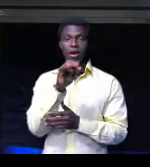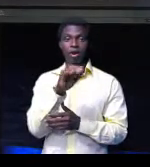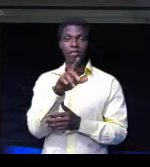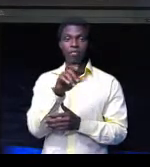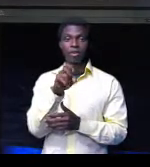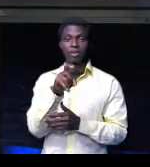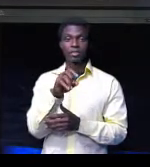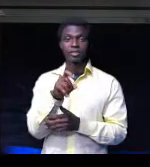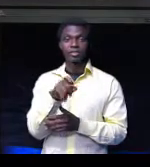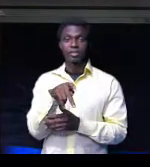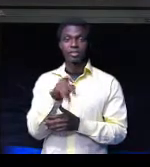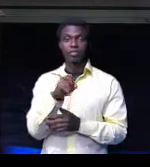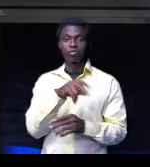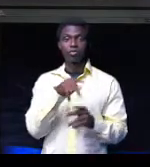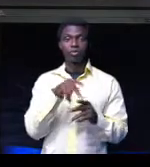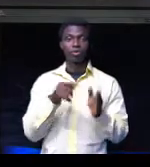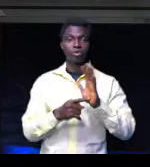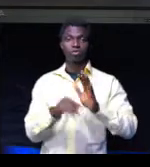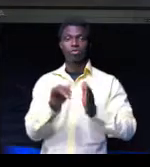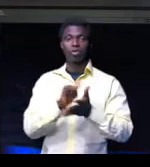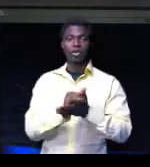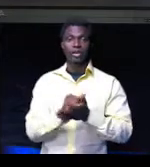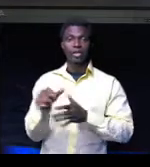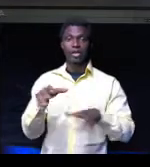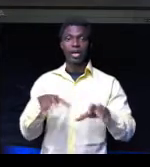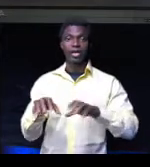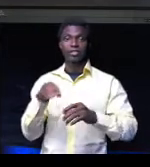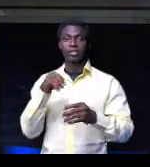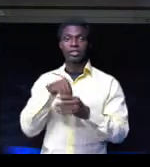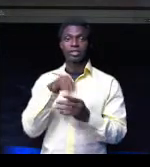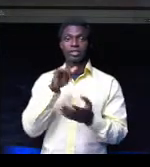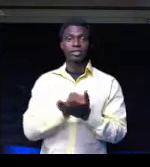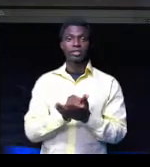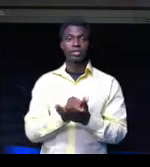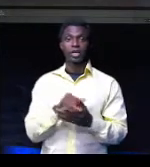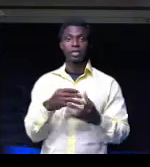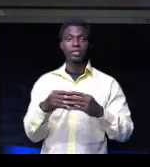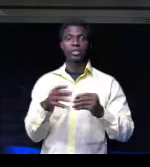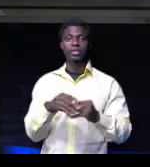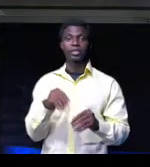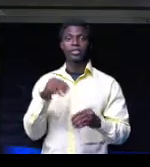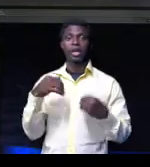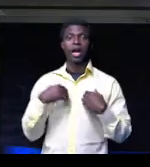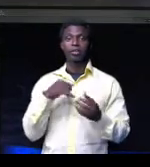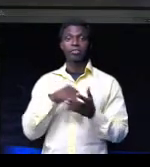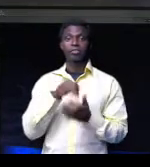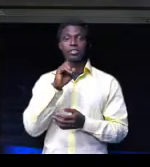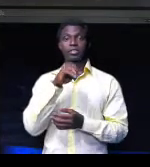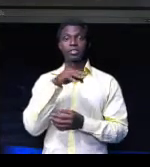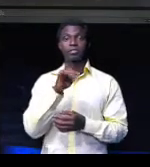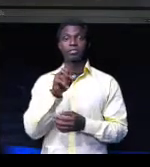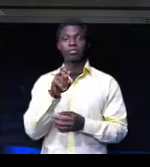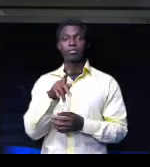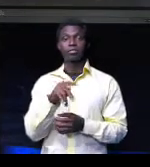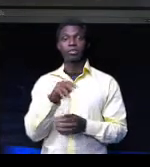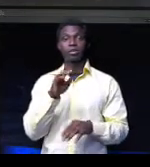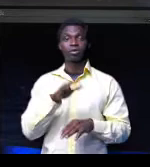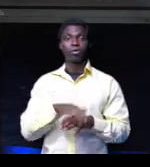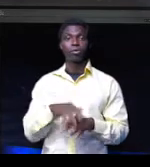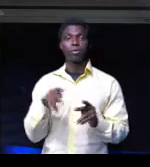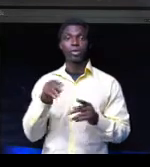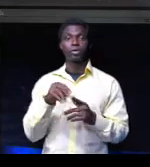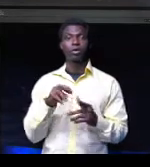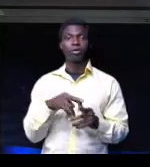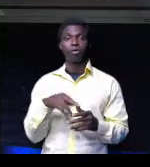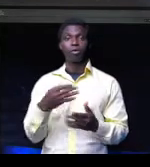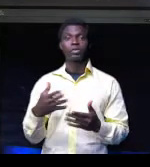Reflexive pronouns show that the action in that sentence has its effect on the person